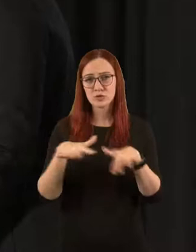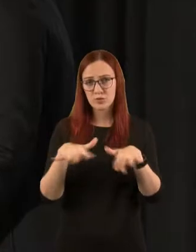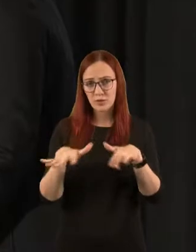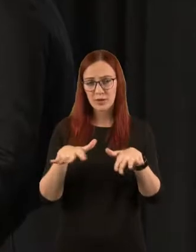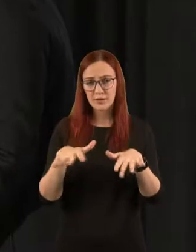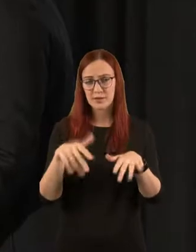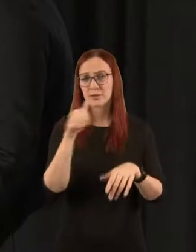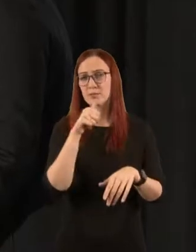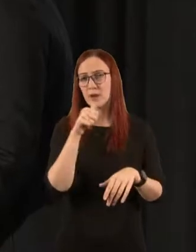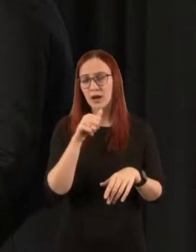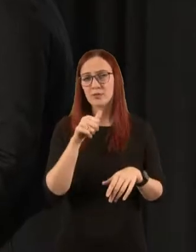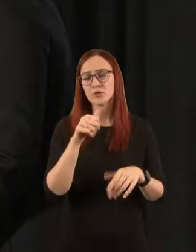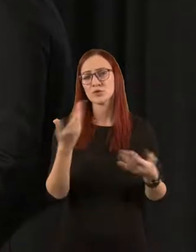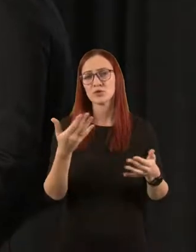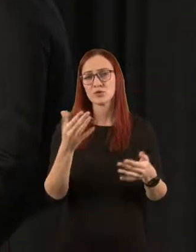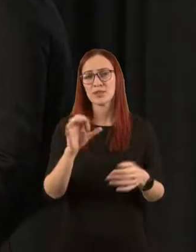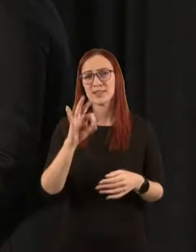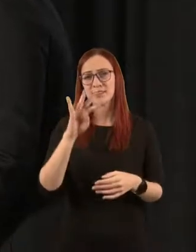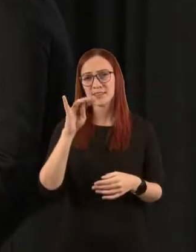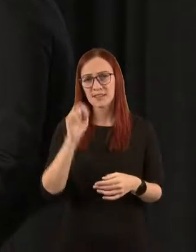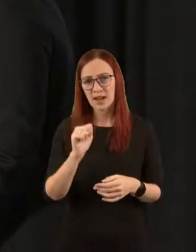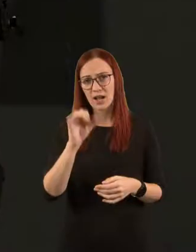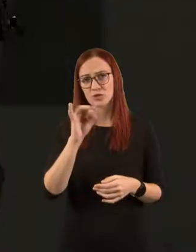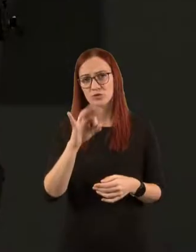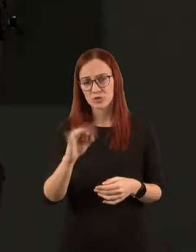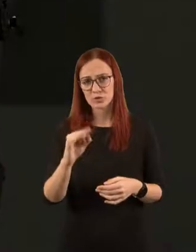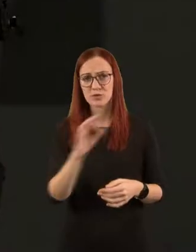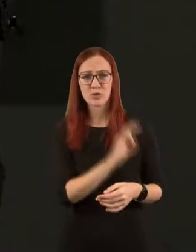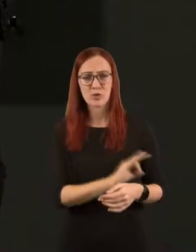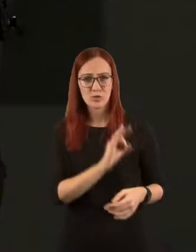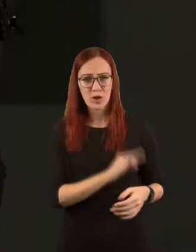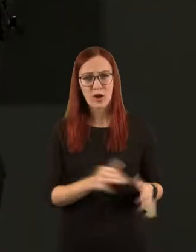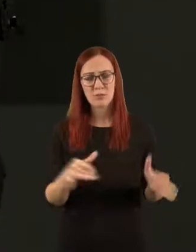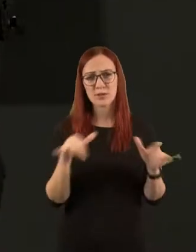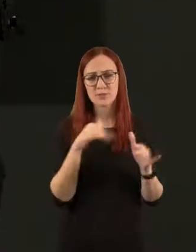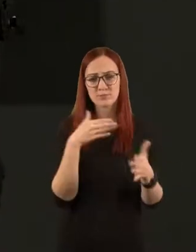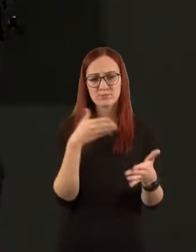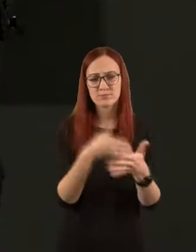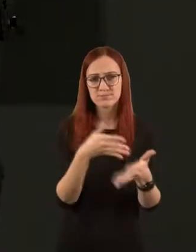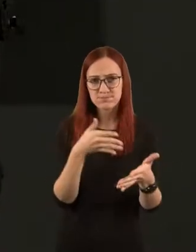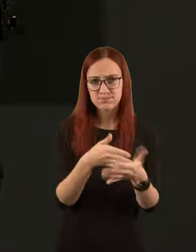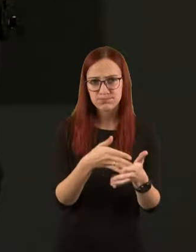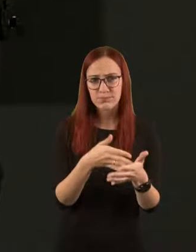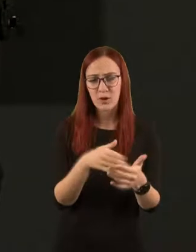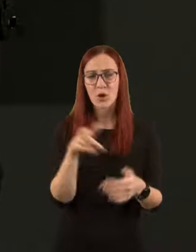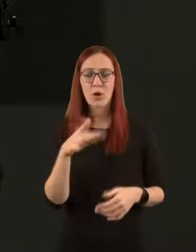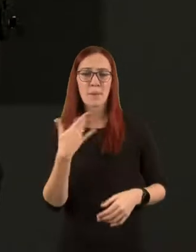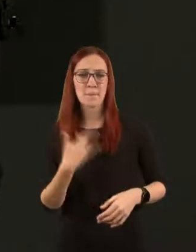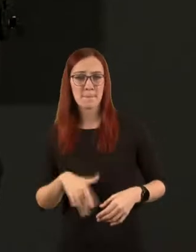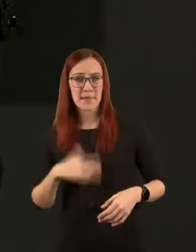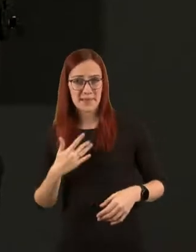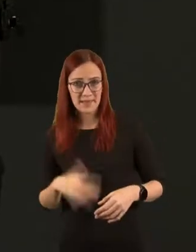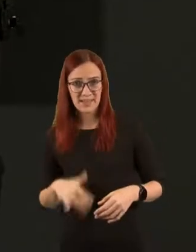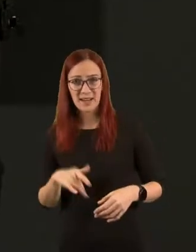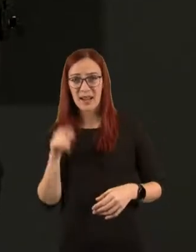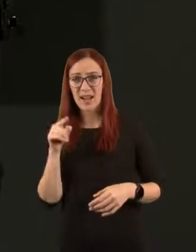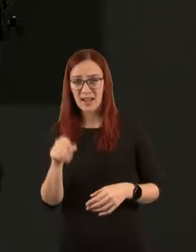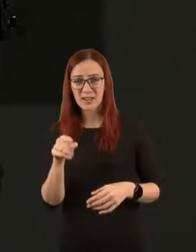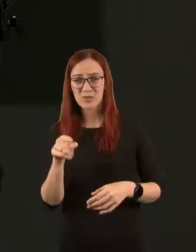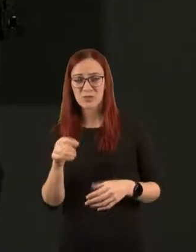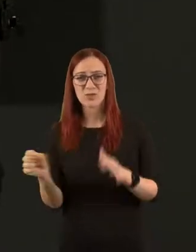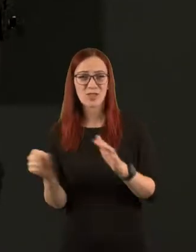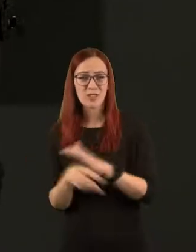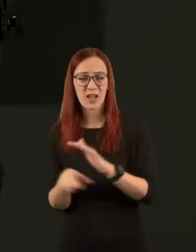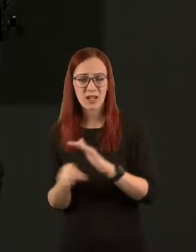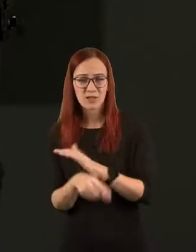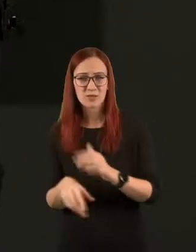harmful impact on Lithuanians' water bodies. Well, we are now facing a